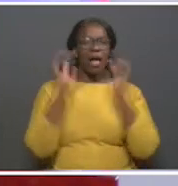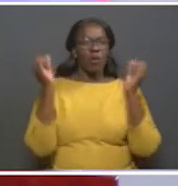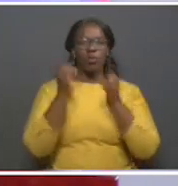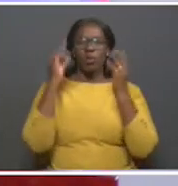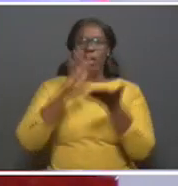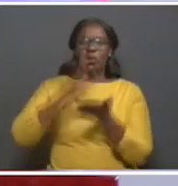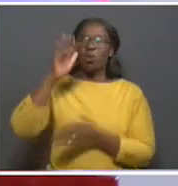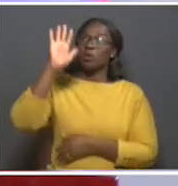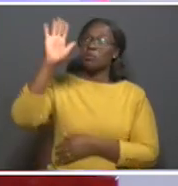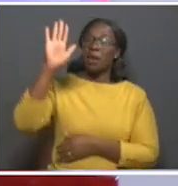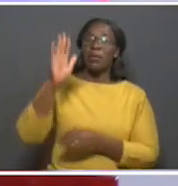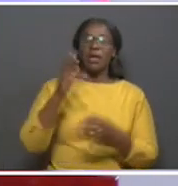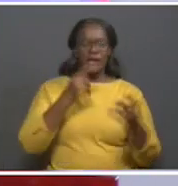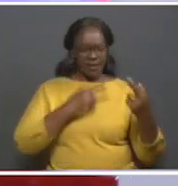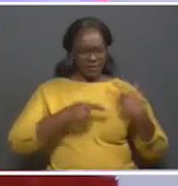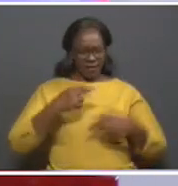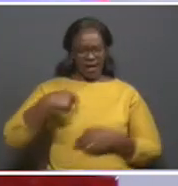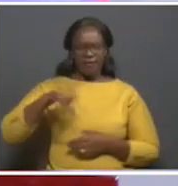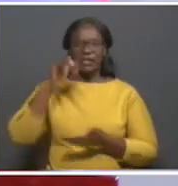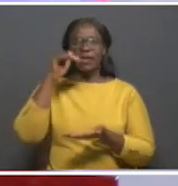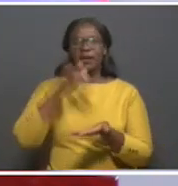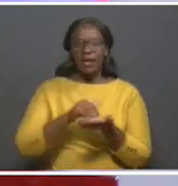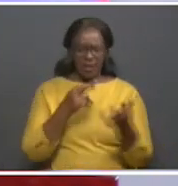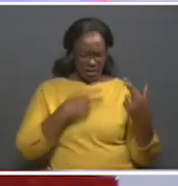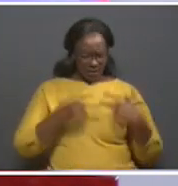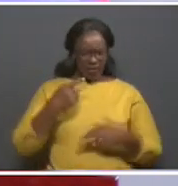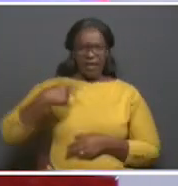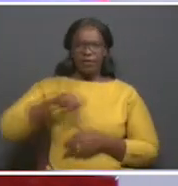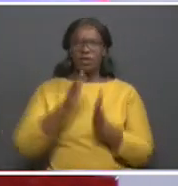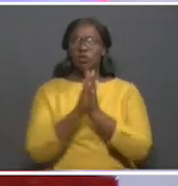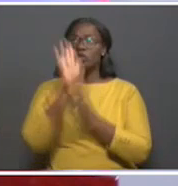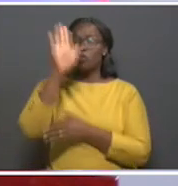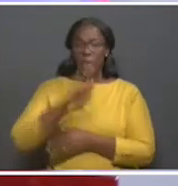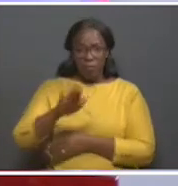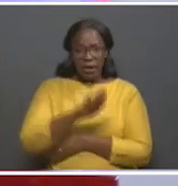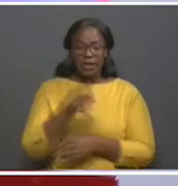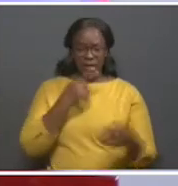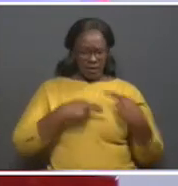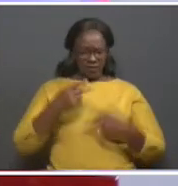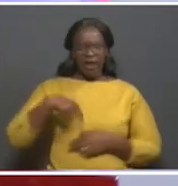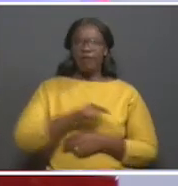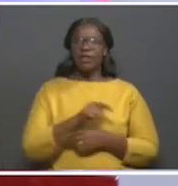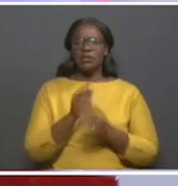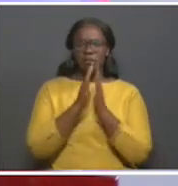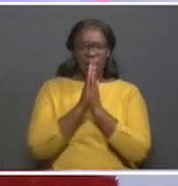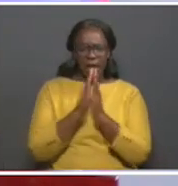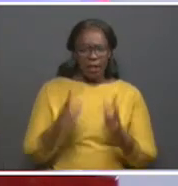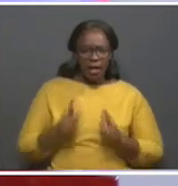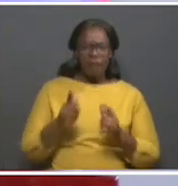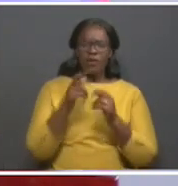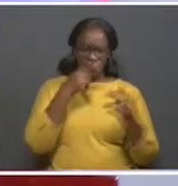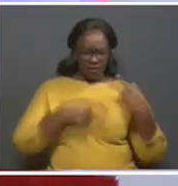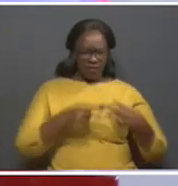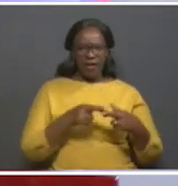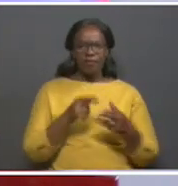the glory. Revive us again. Revive us with your presence. Revive our prayer lives. Revive